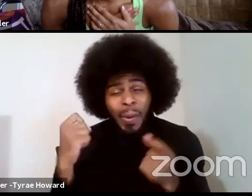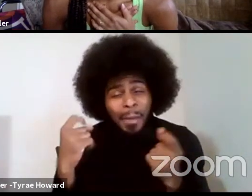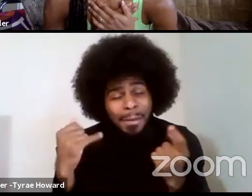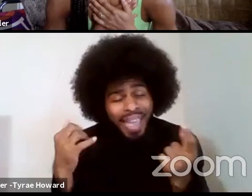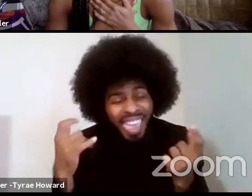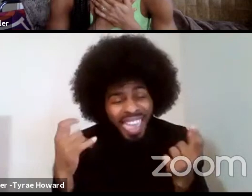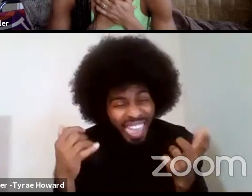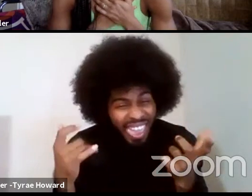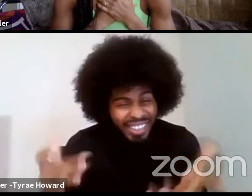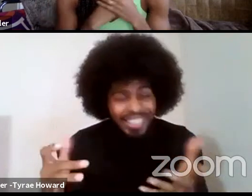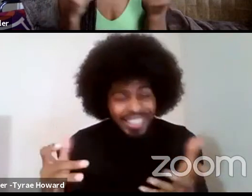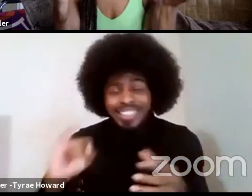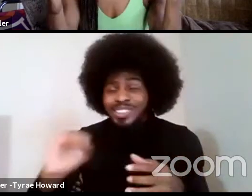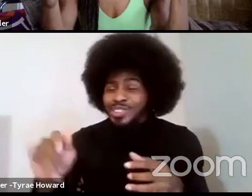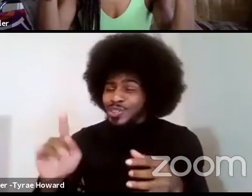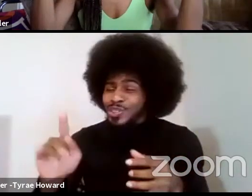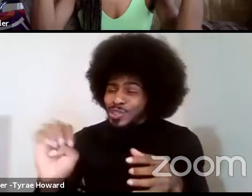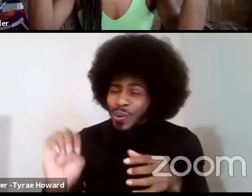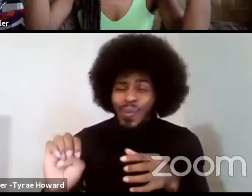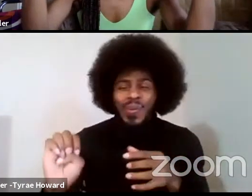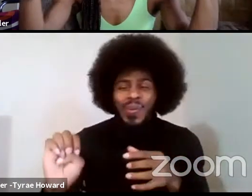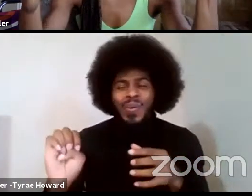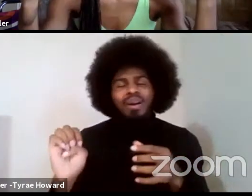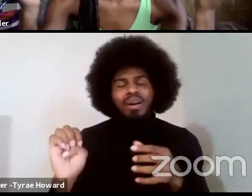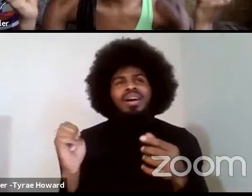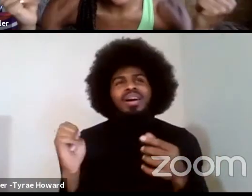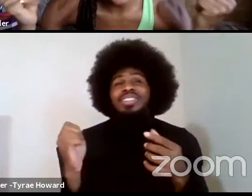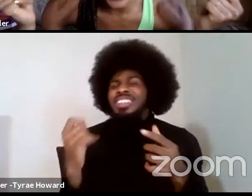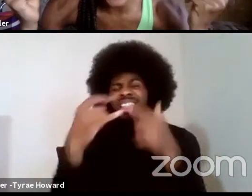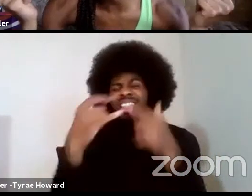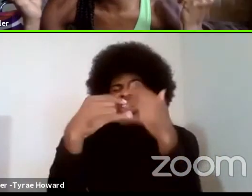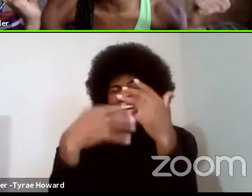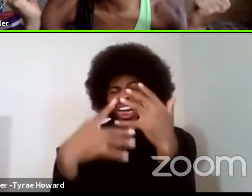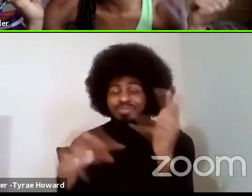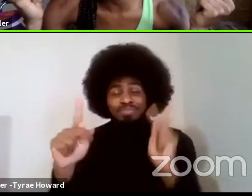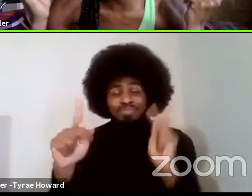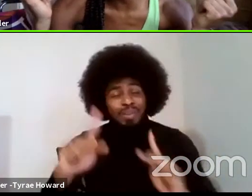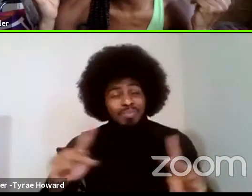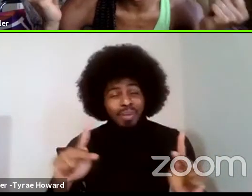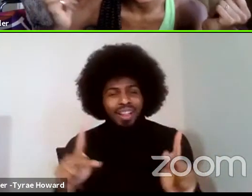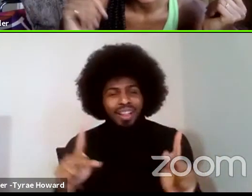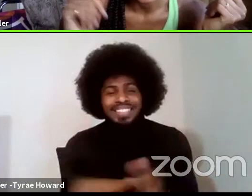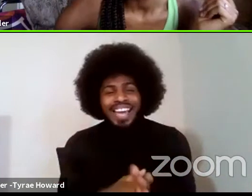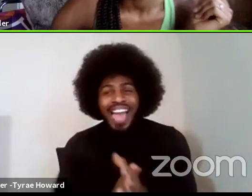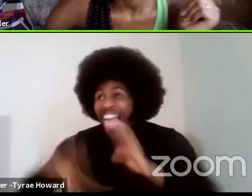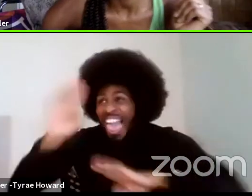Joe Melillo is here. What? What? Hi, people.